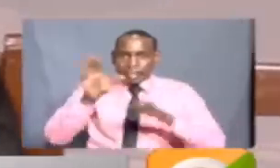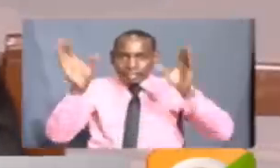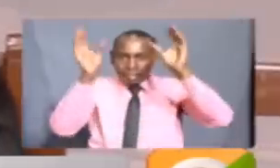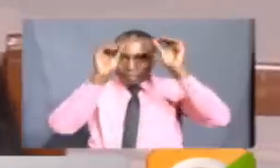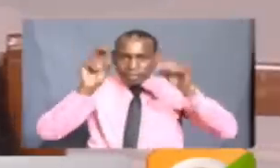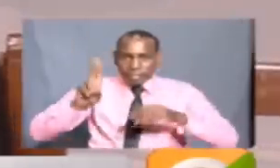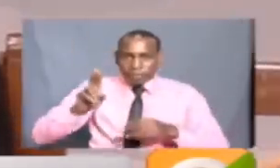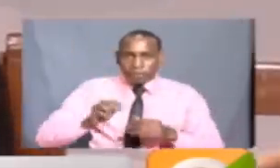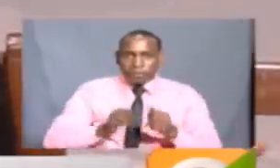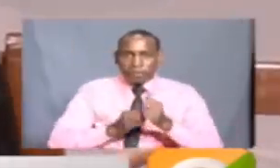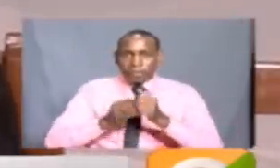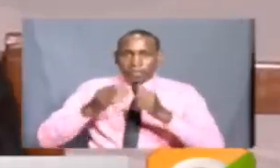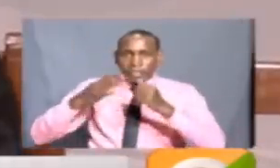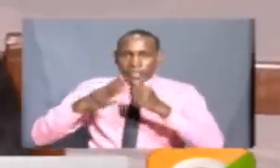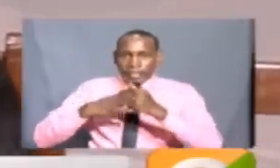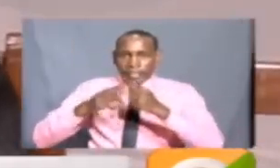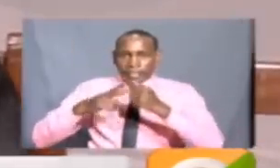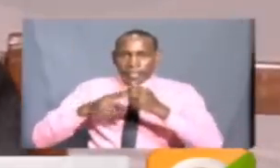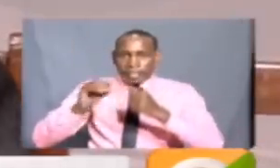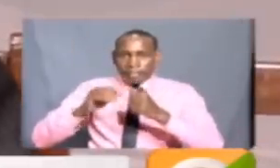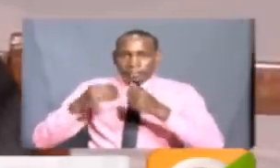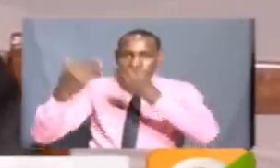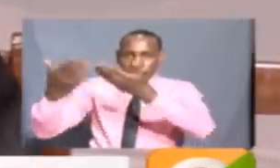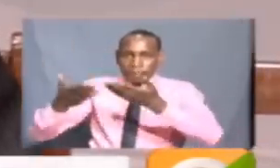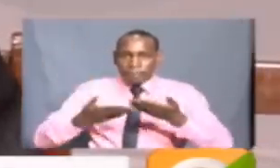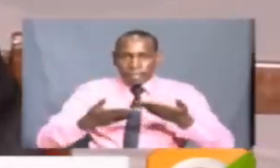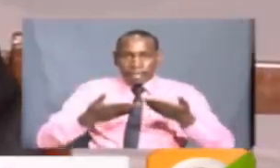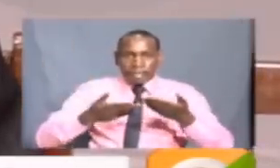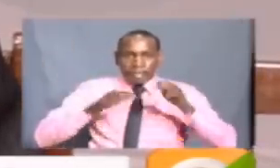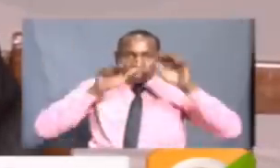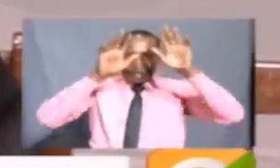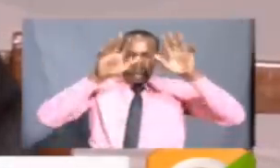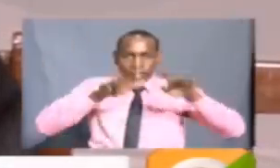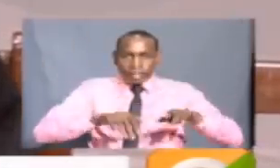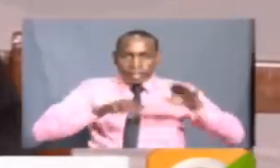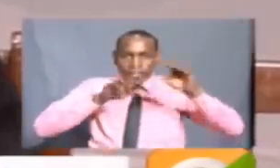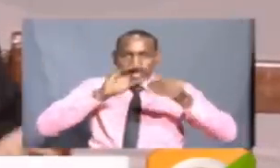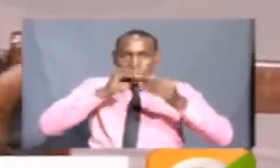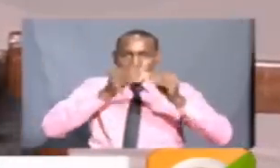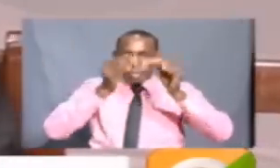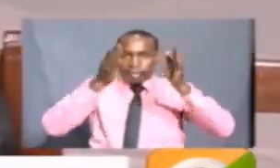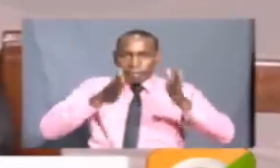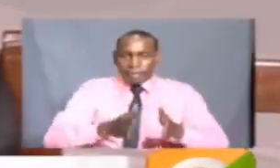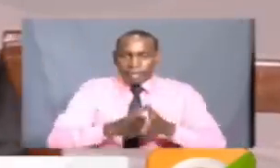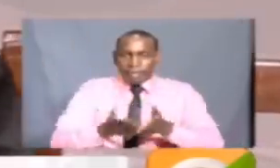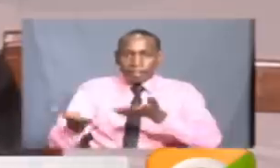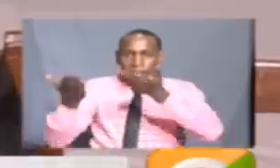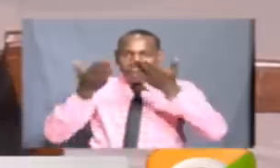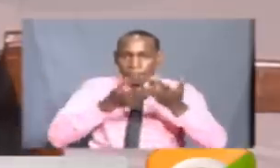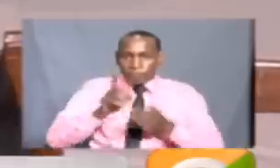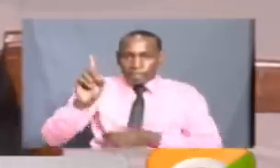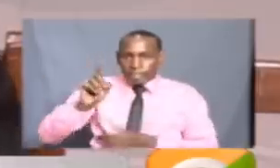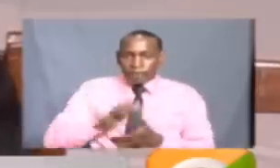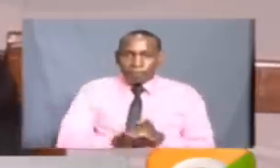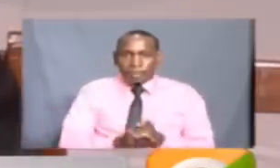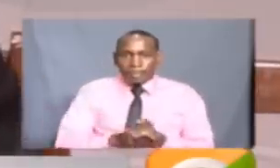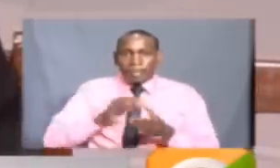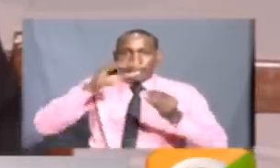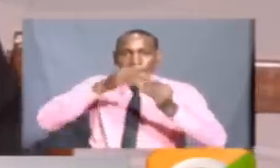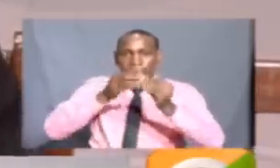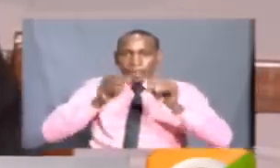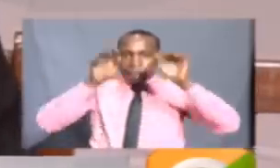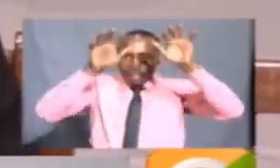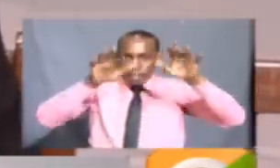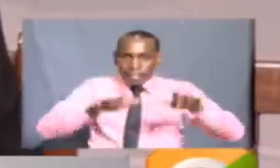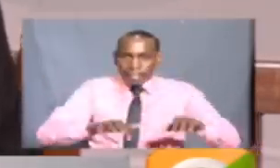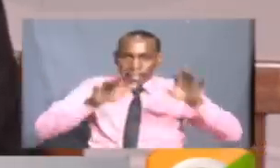in 1970. He had to bring the rainmakers of Ebunyode to Nairobi, and they made rain. Yes.